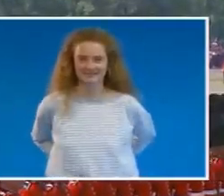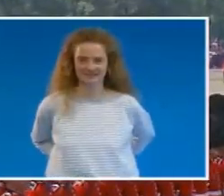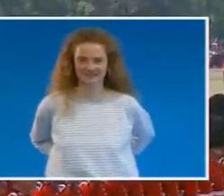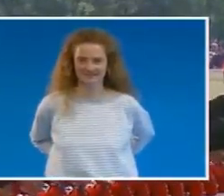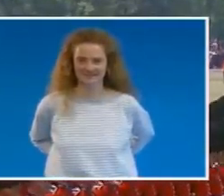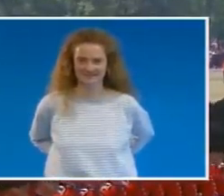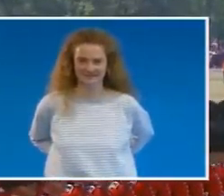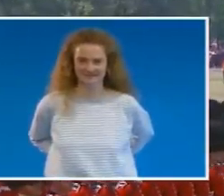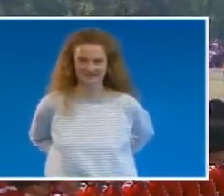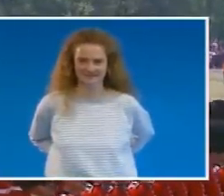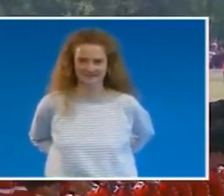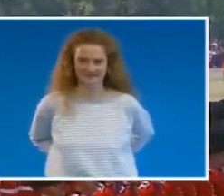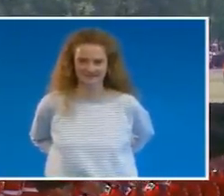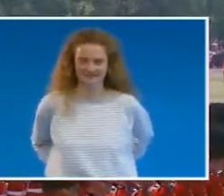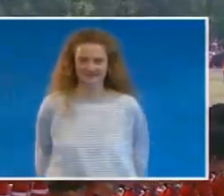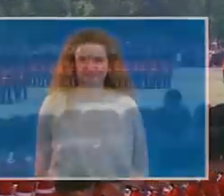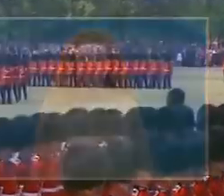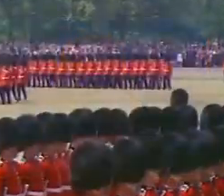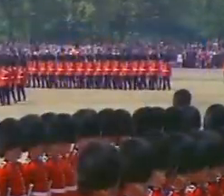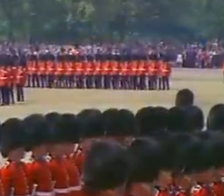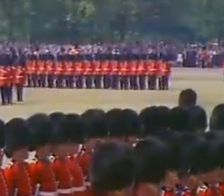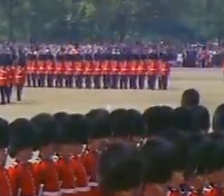hide away.